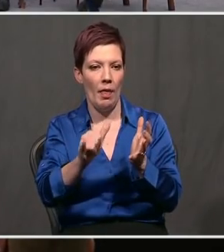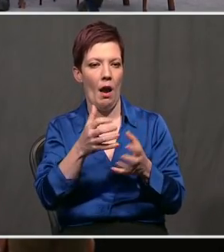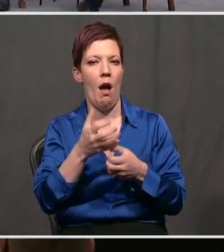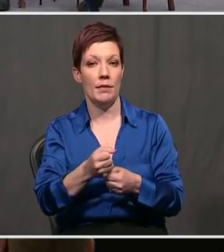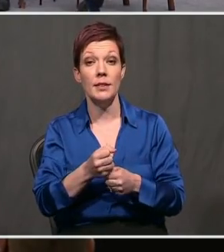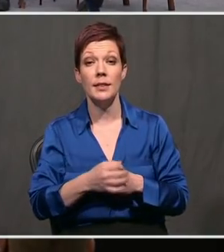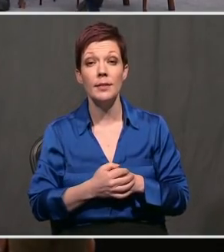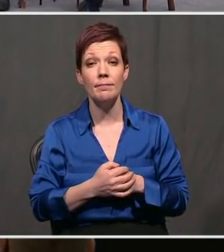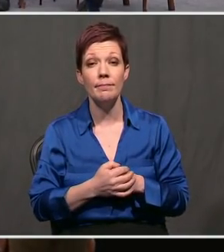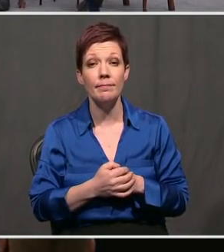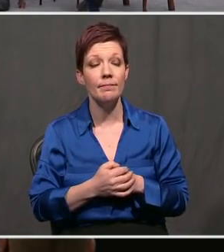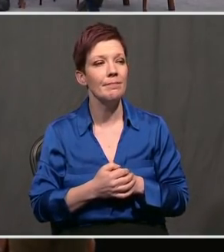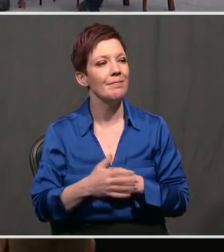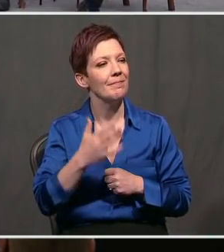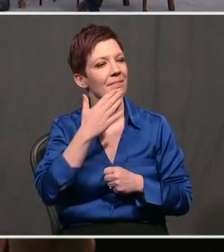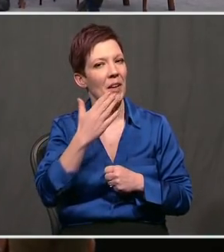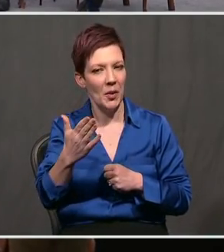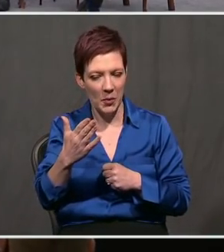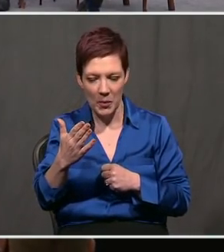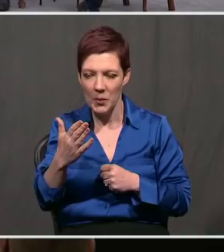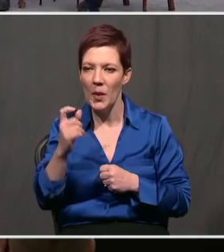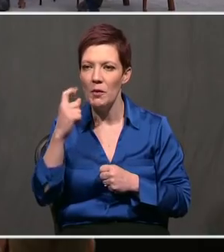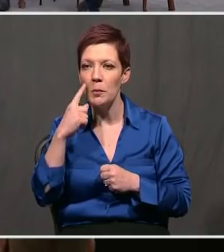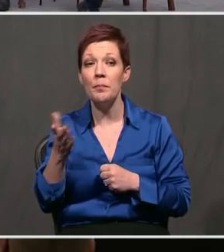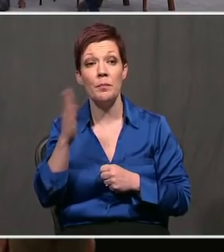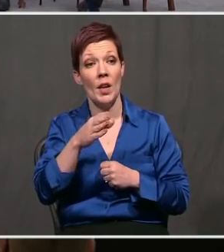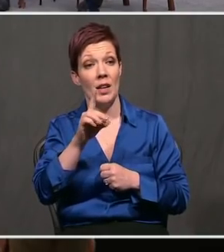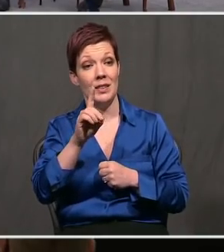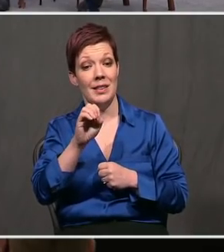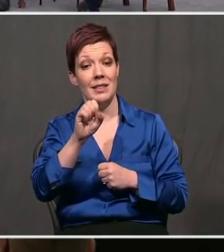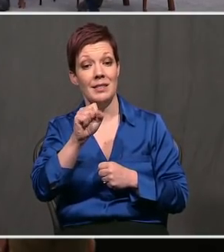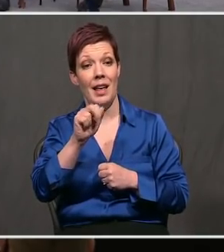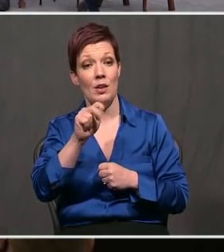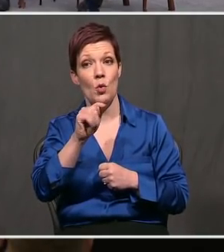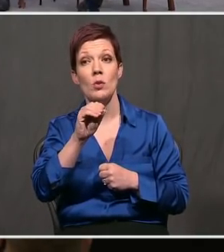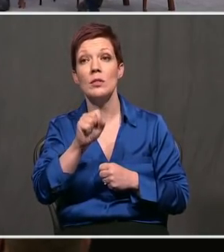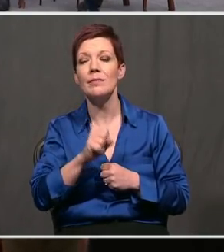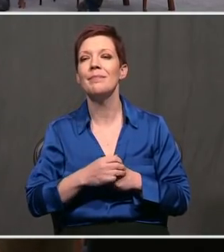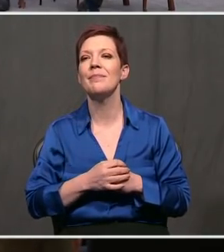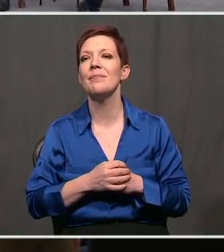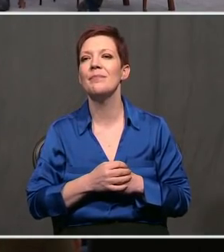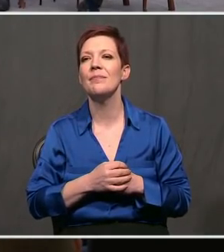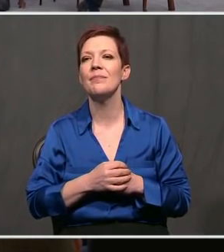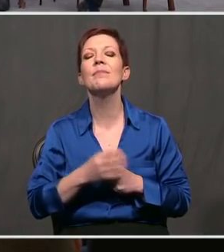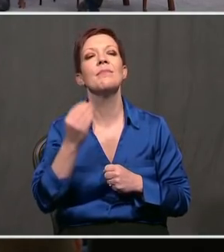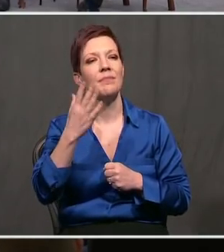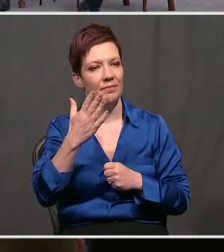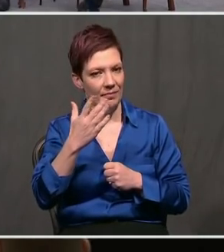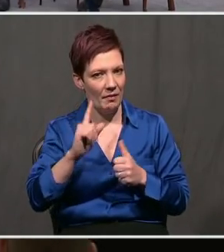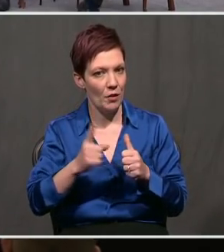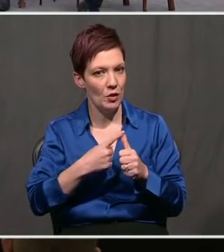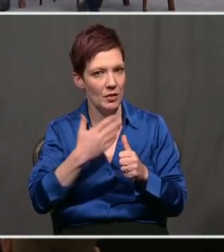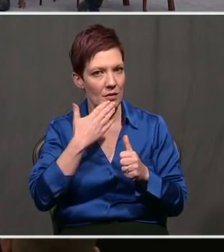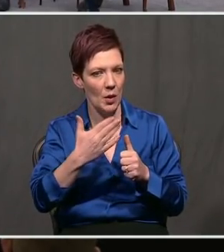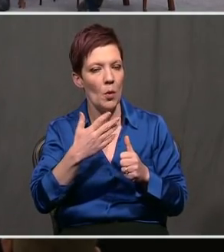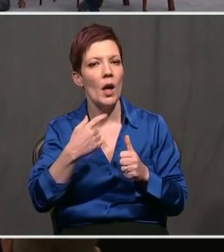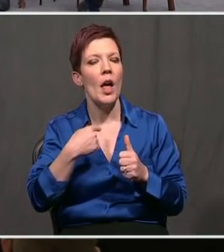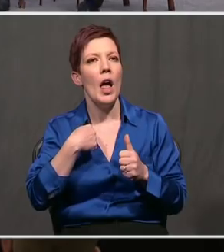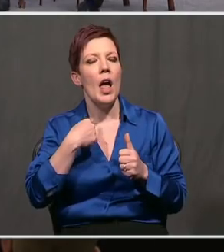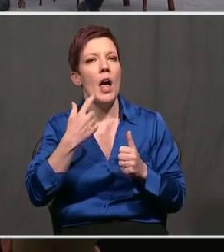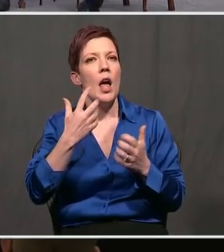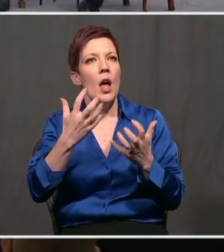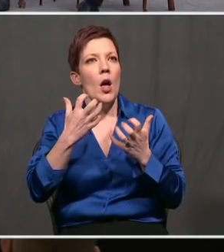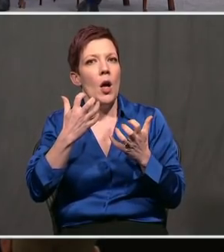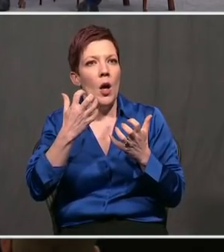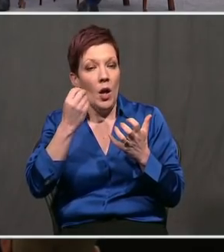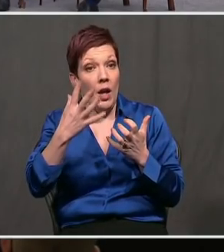Governor DeSantis? Yeah, sure. Well, first of all, this is, I would always tell my folks, we hope we get a vaccine, but you should definitely